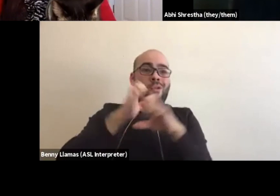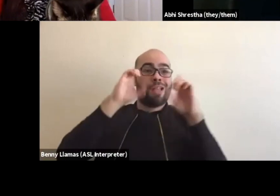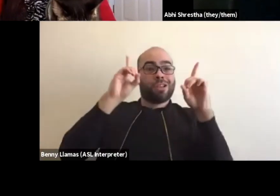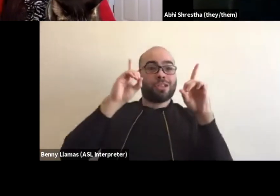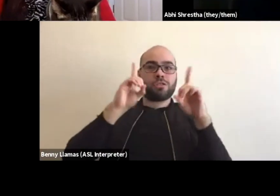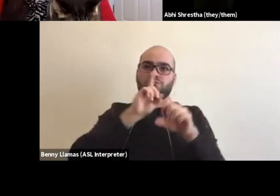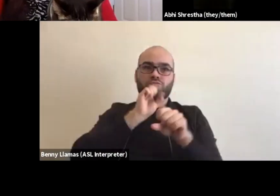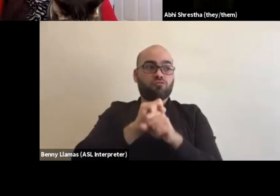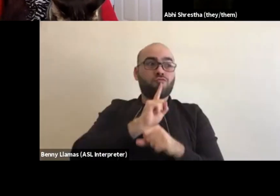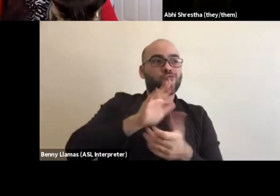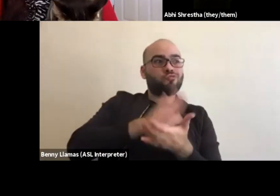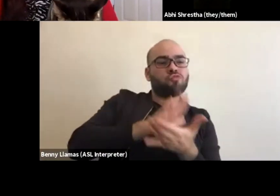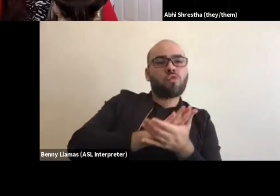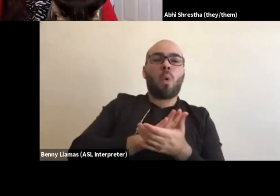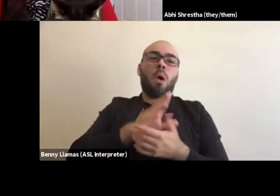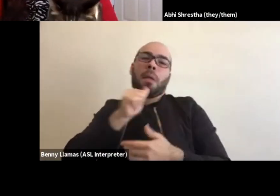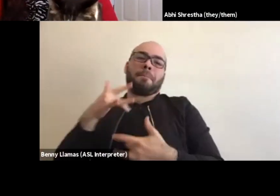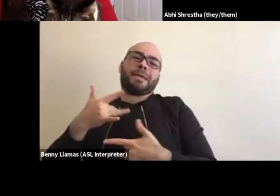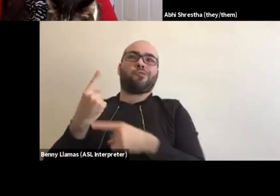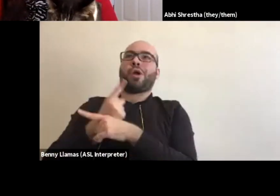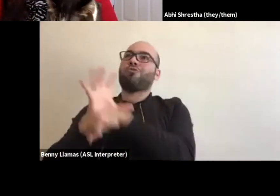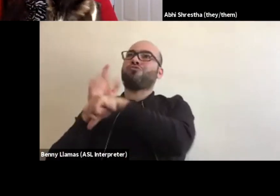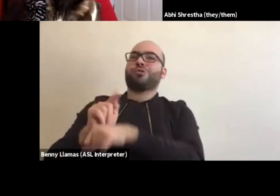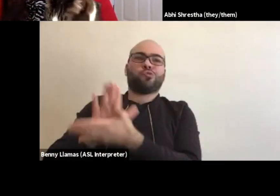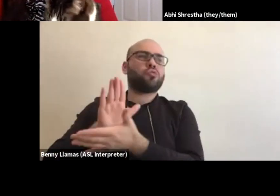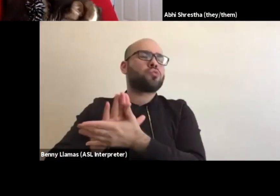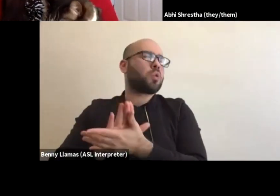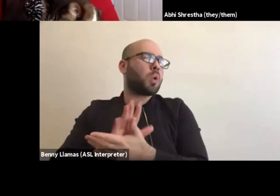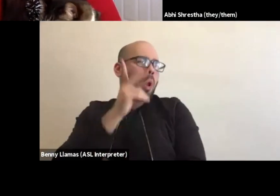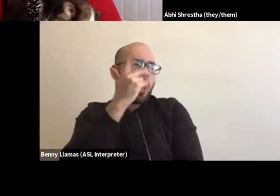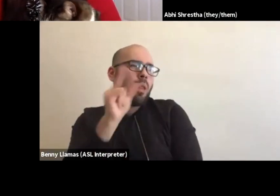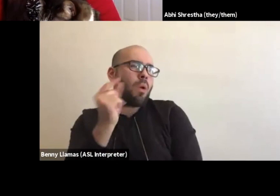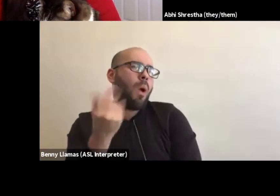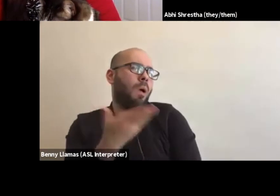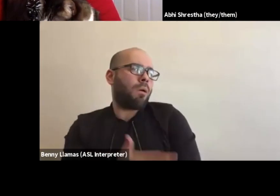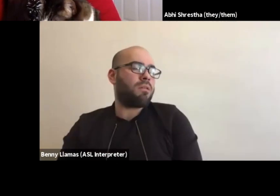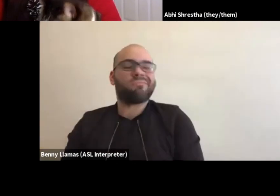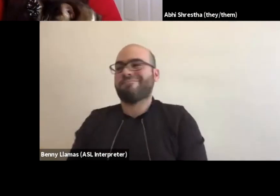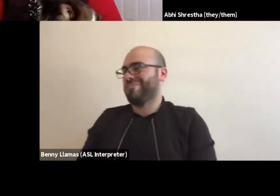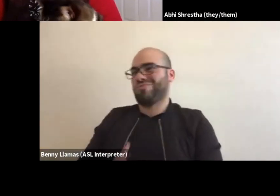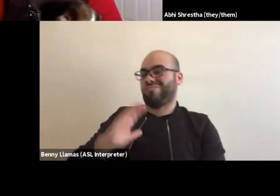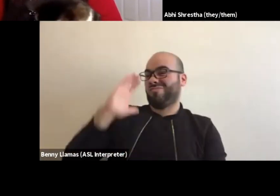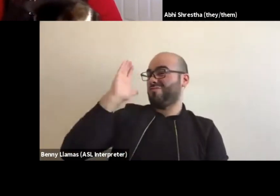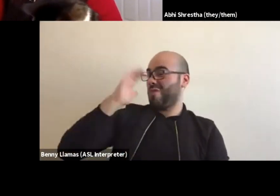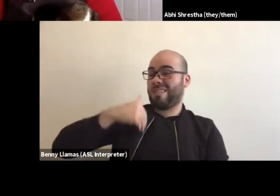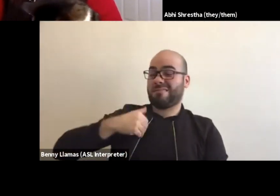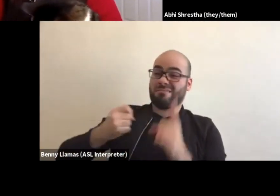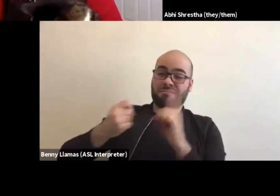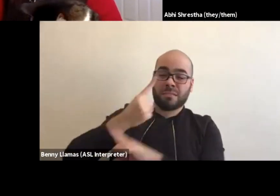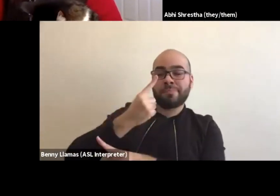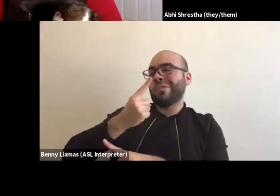like? Yeah, it was a very strange path, and it's kind of a long story,